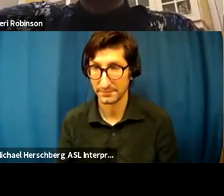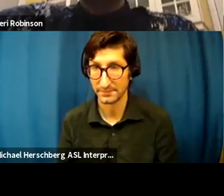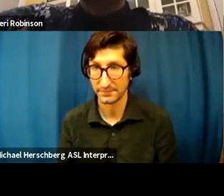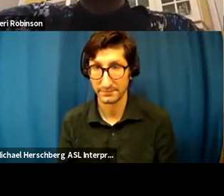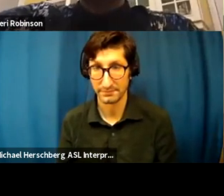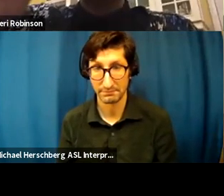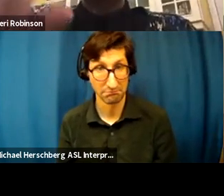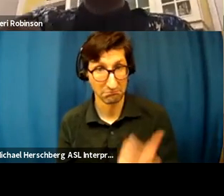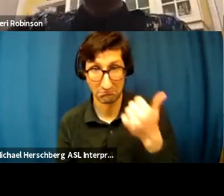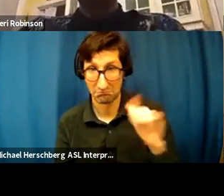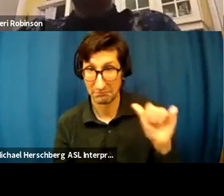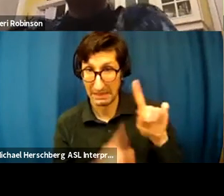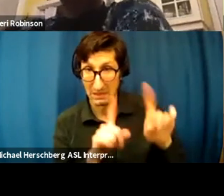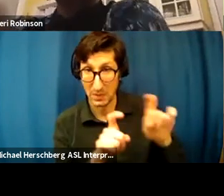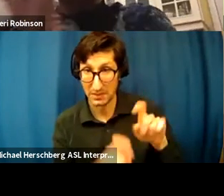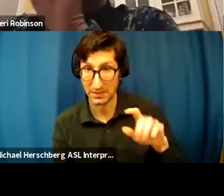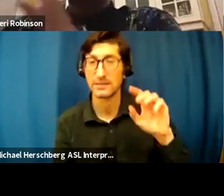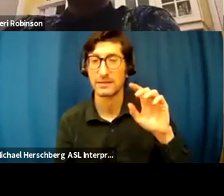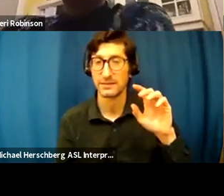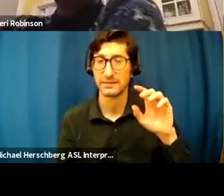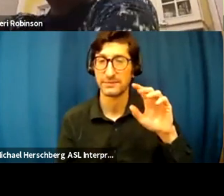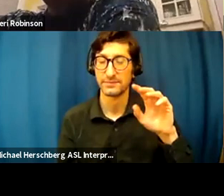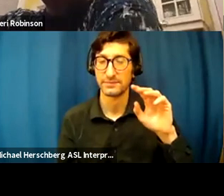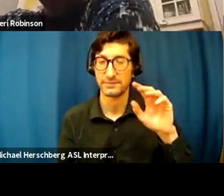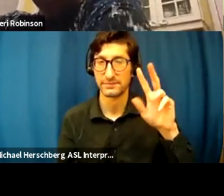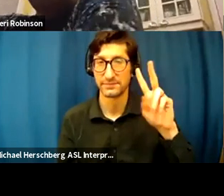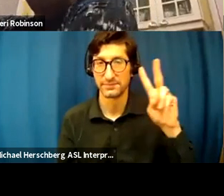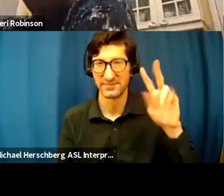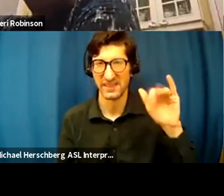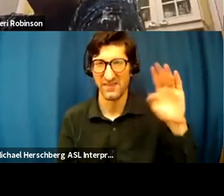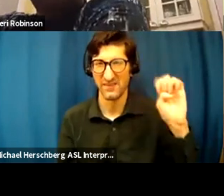Any members? Yeah. Vice Chair O'Neill.